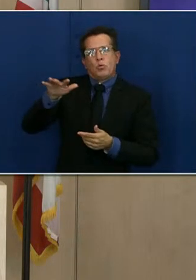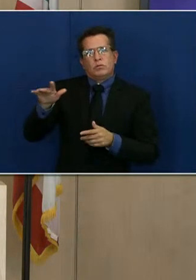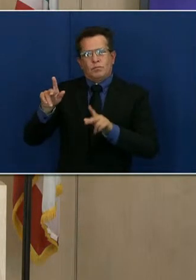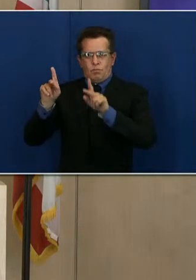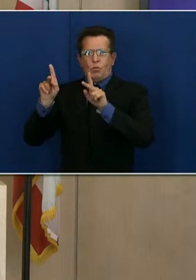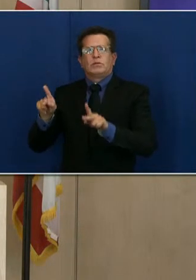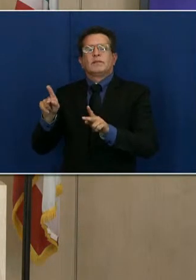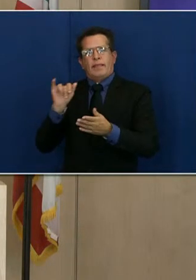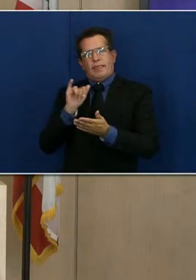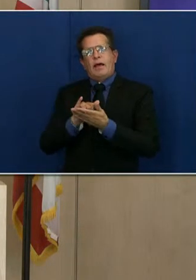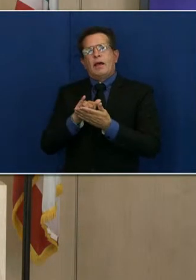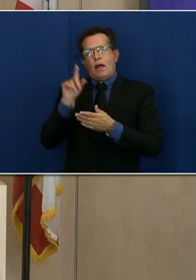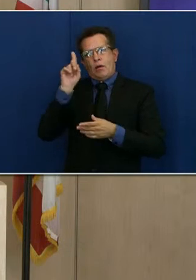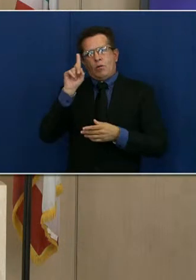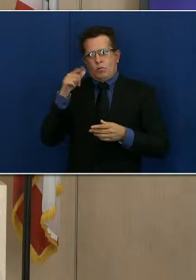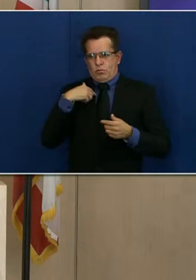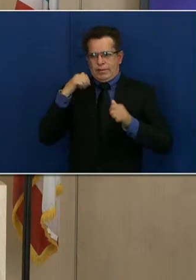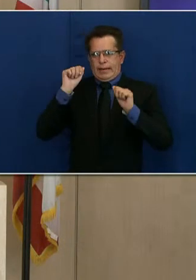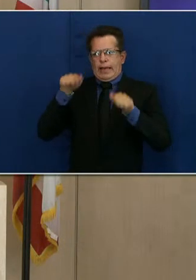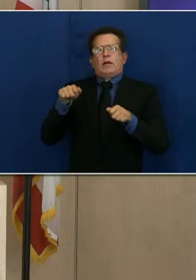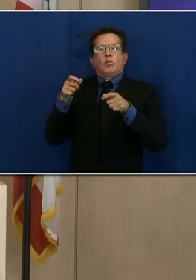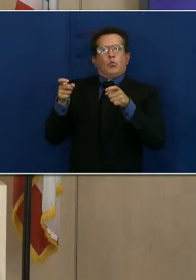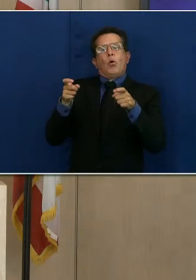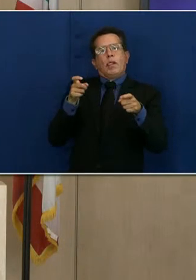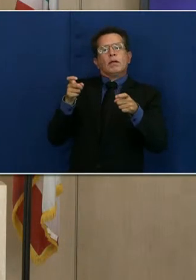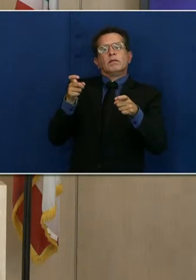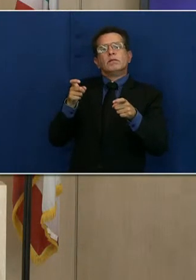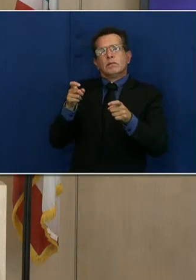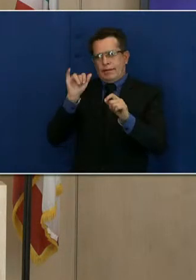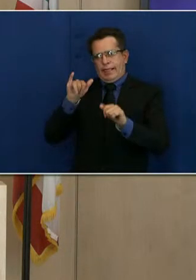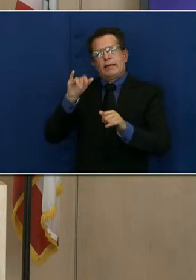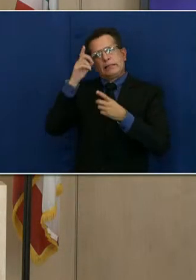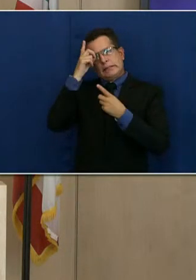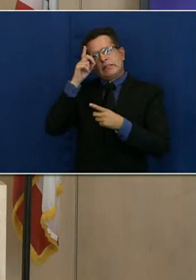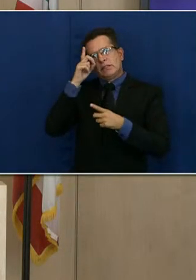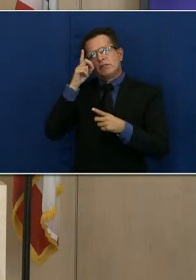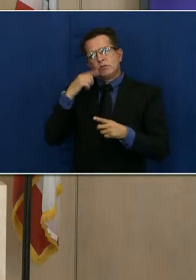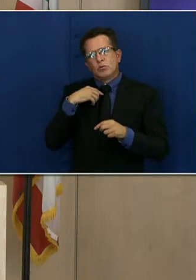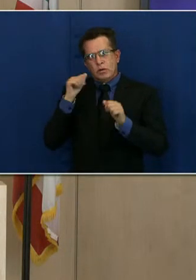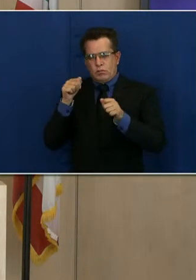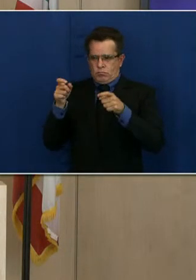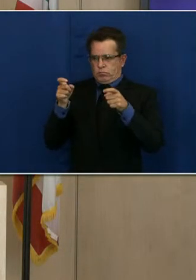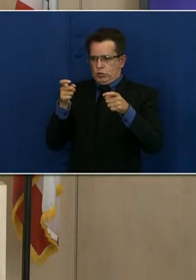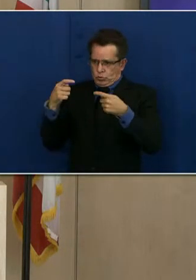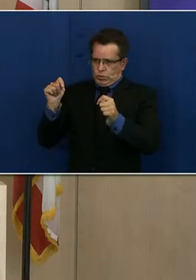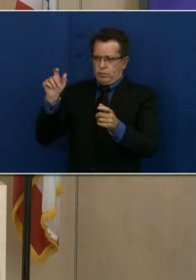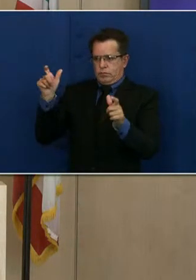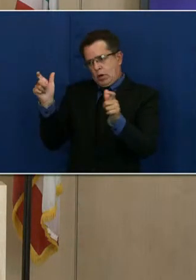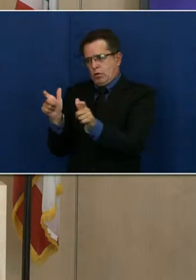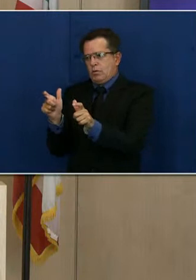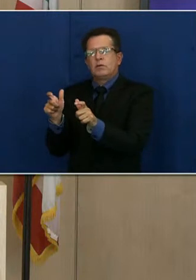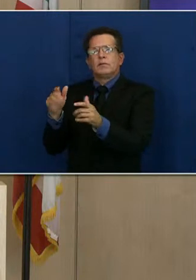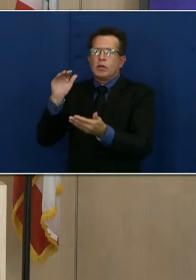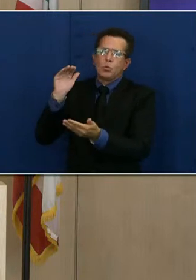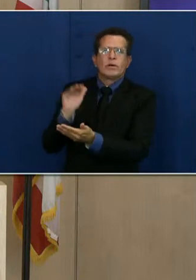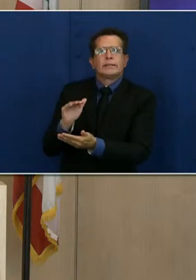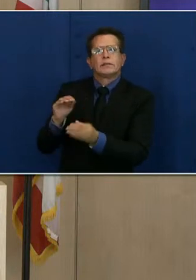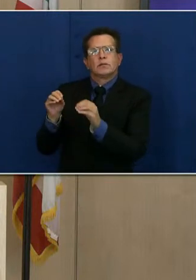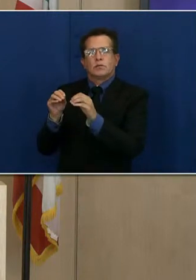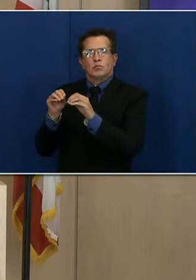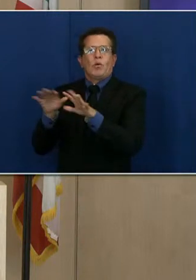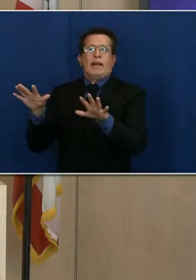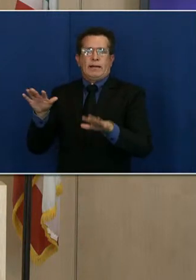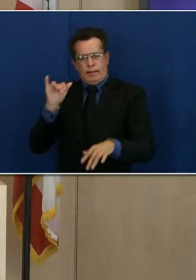way we get our arms around this disease and decrease the overall spread. Those are